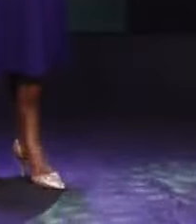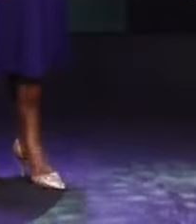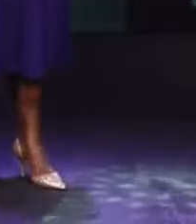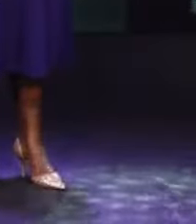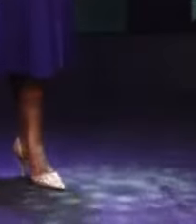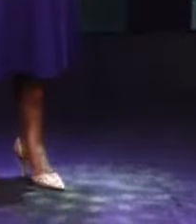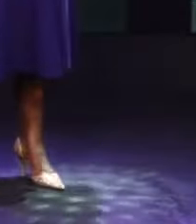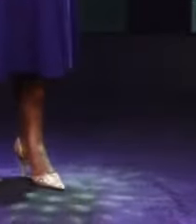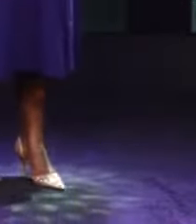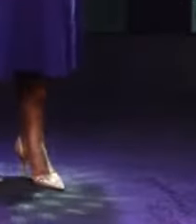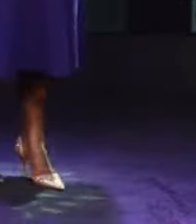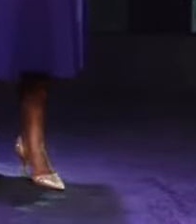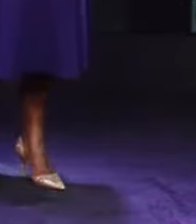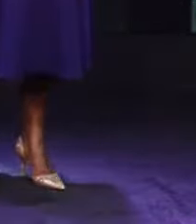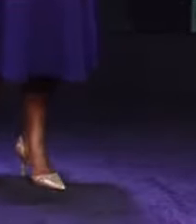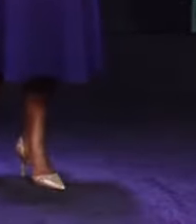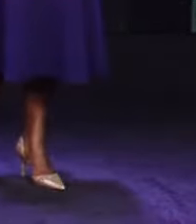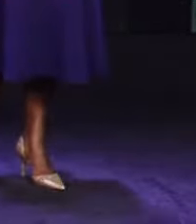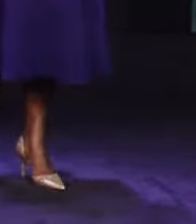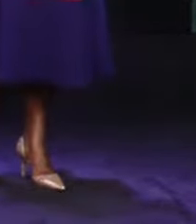Thank you, my